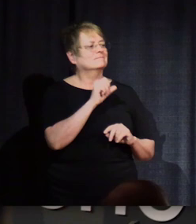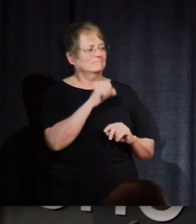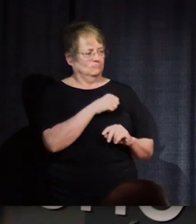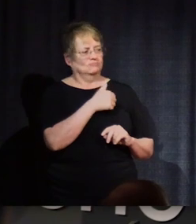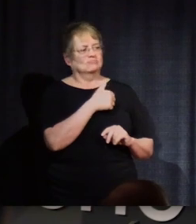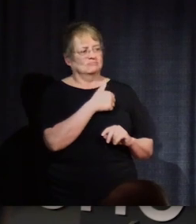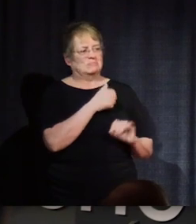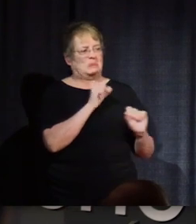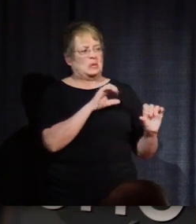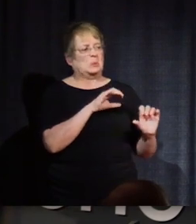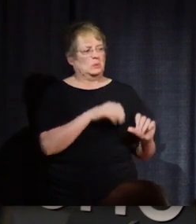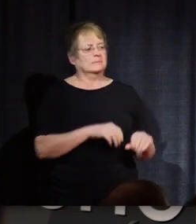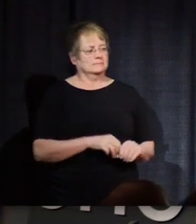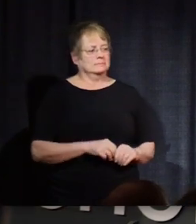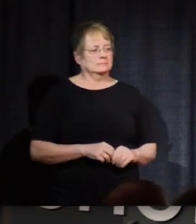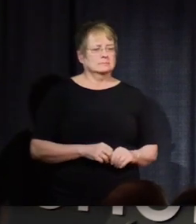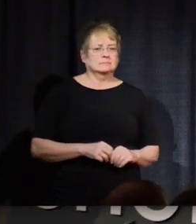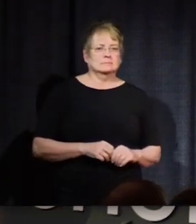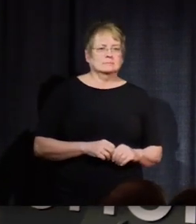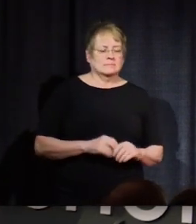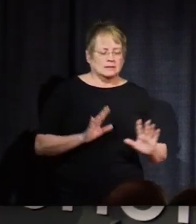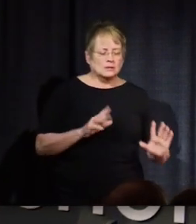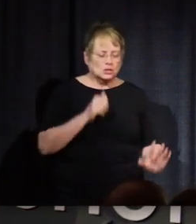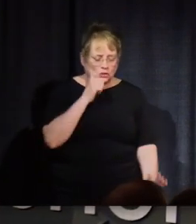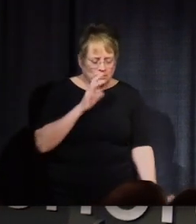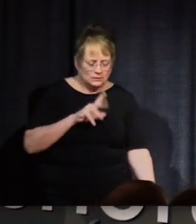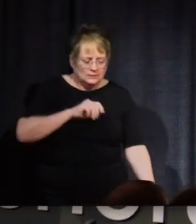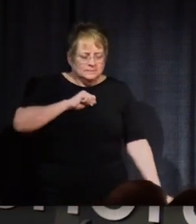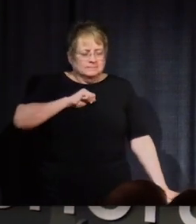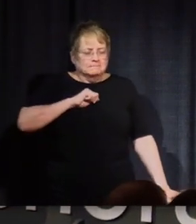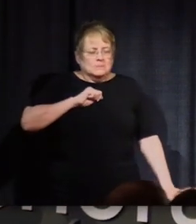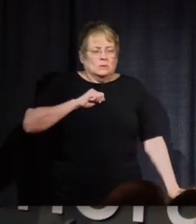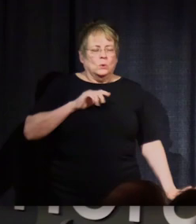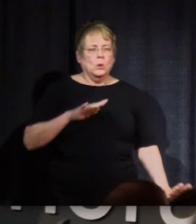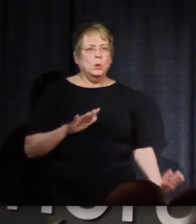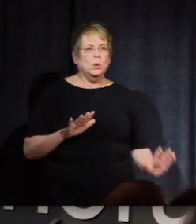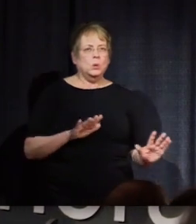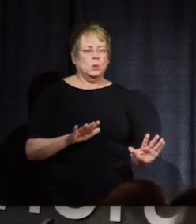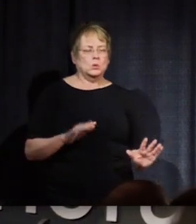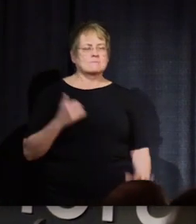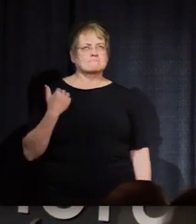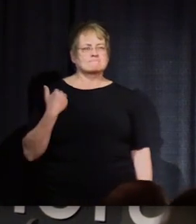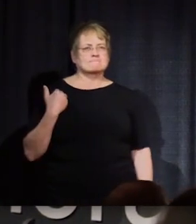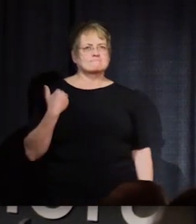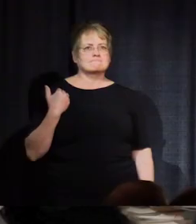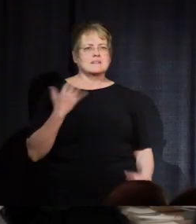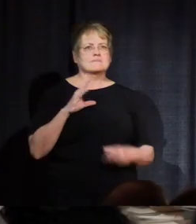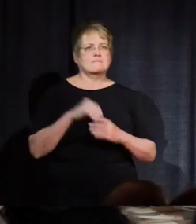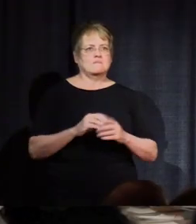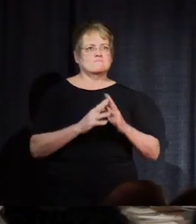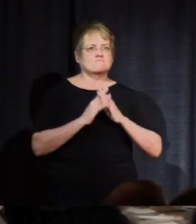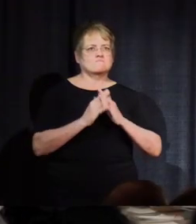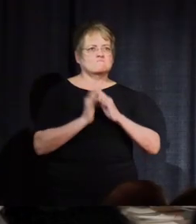as if to say you've got this she takes a deep breath to settle her nerves and reminds herself that she is part of a